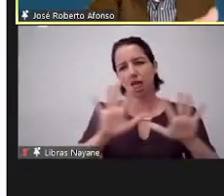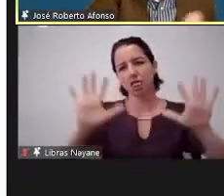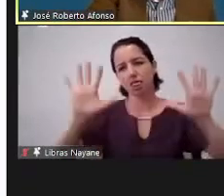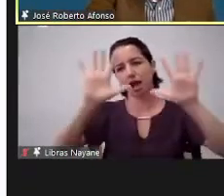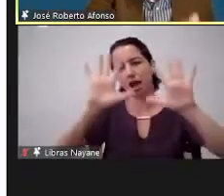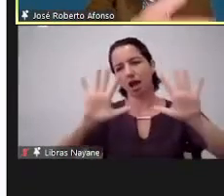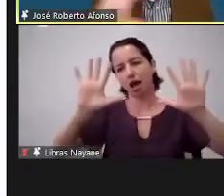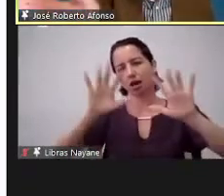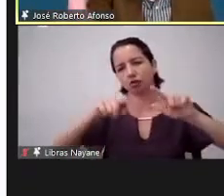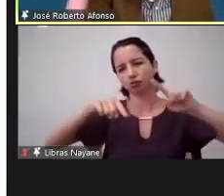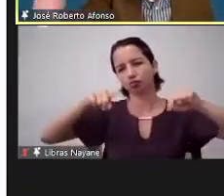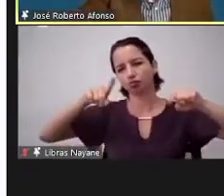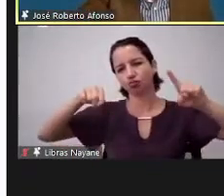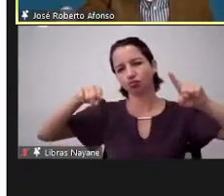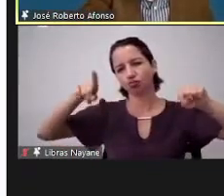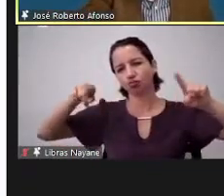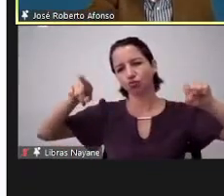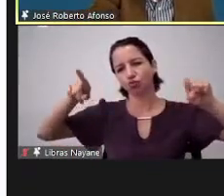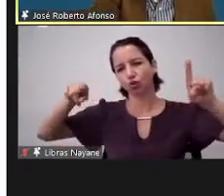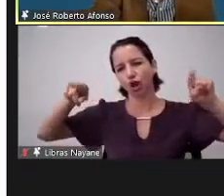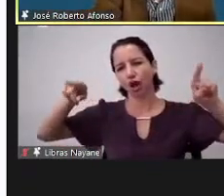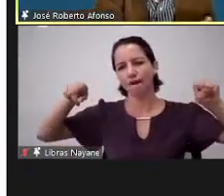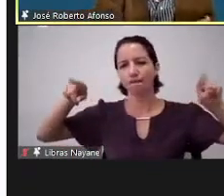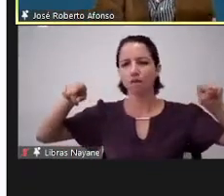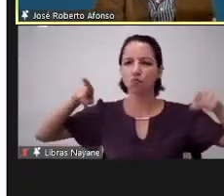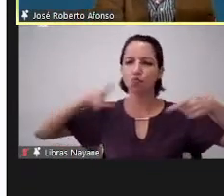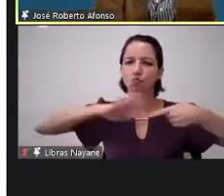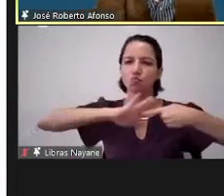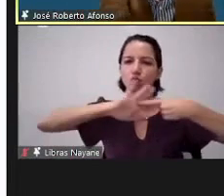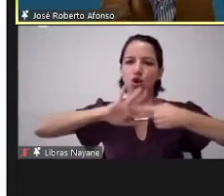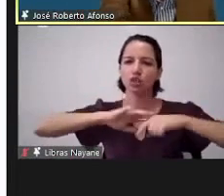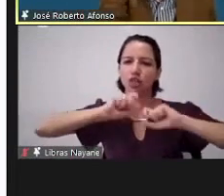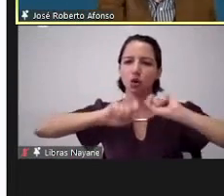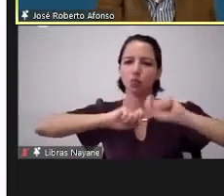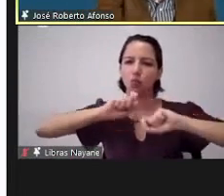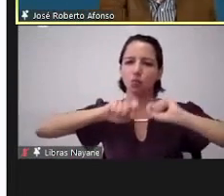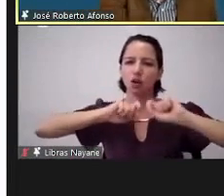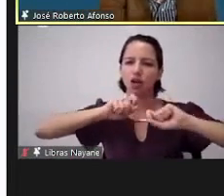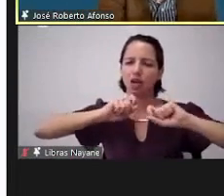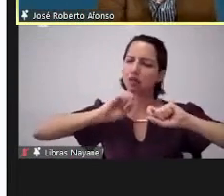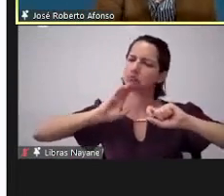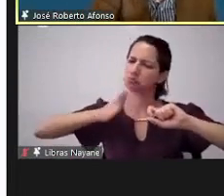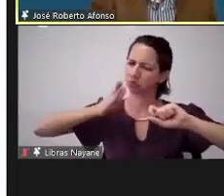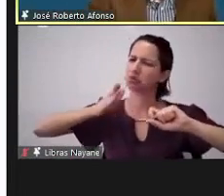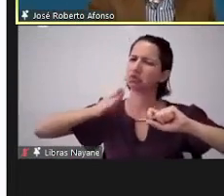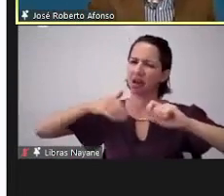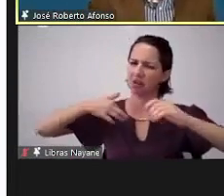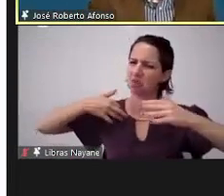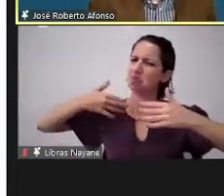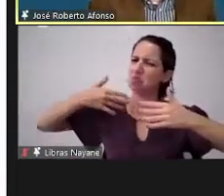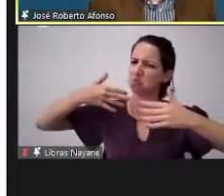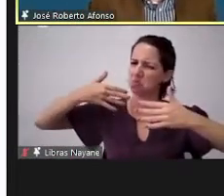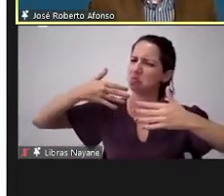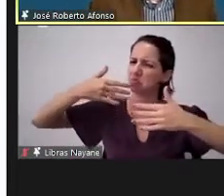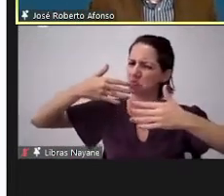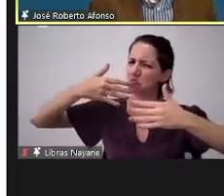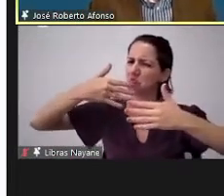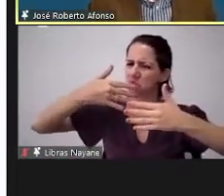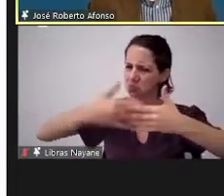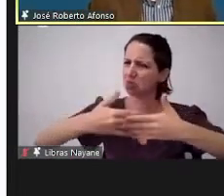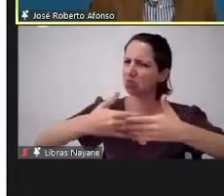contributing with the minimum possible amount for social security and